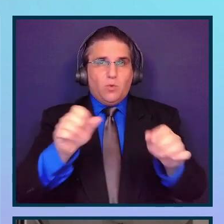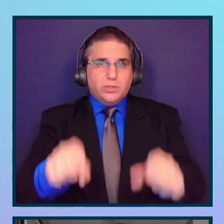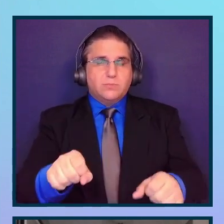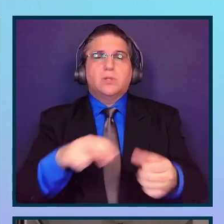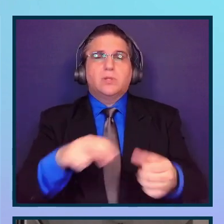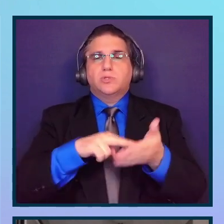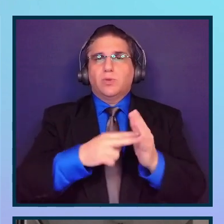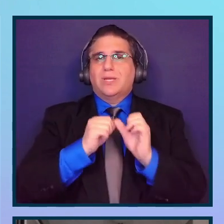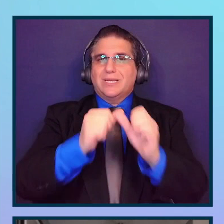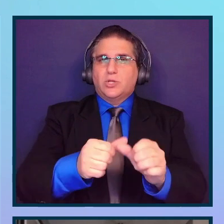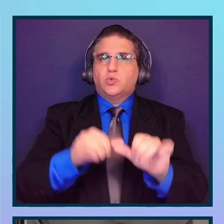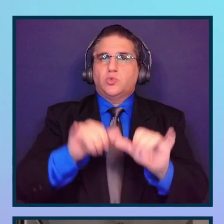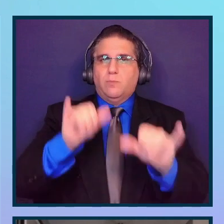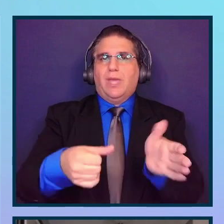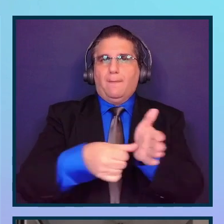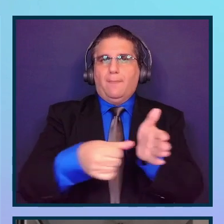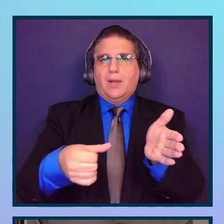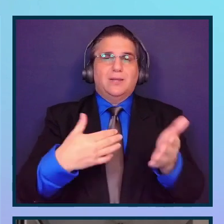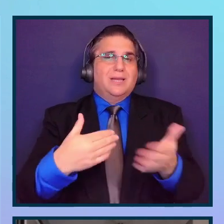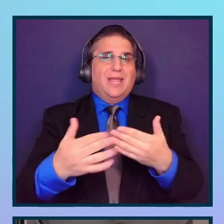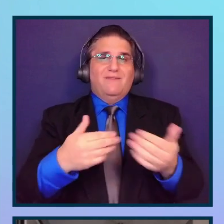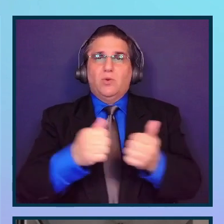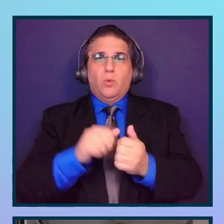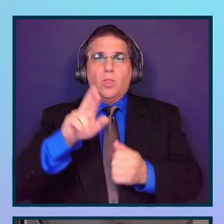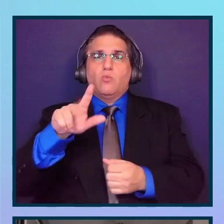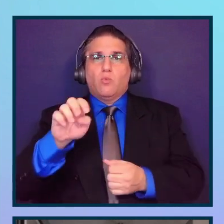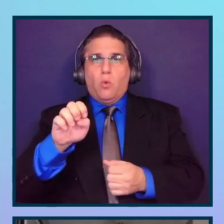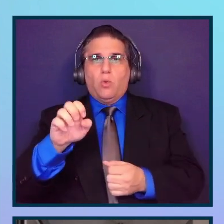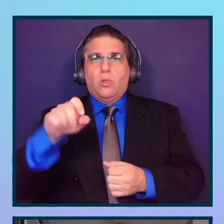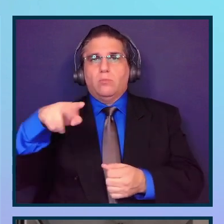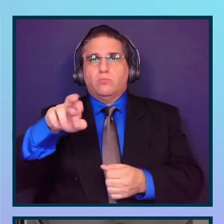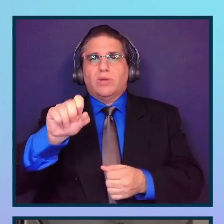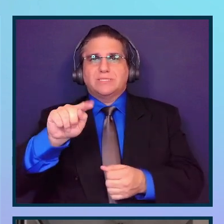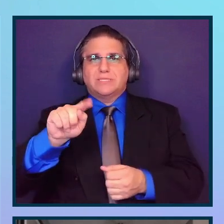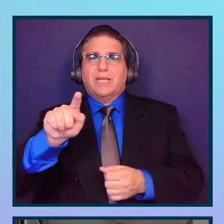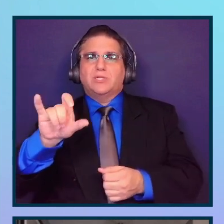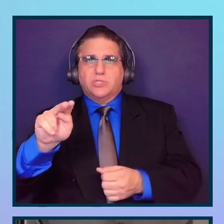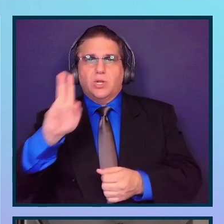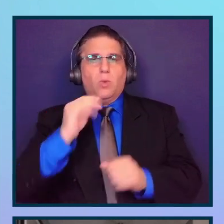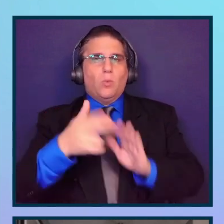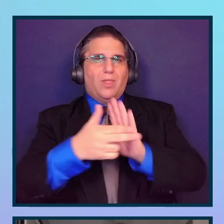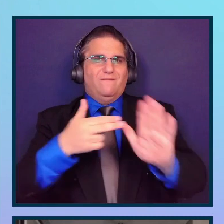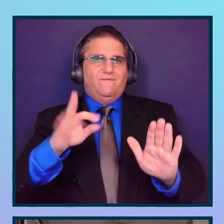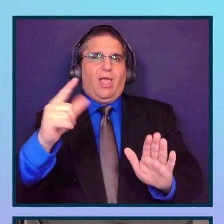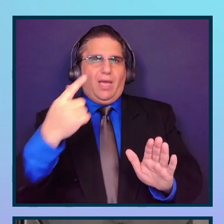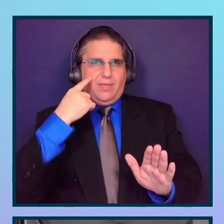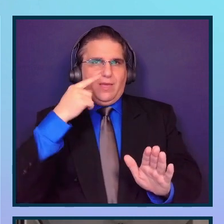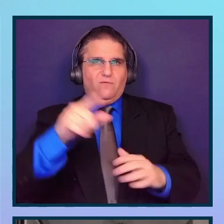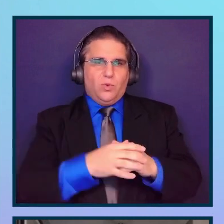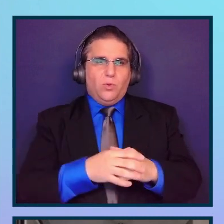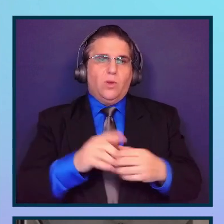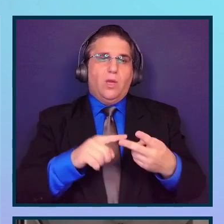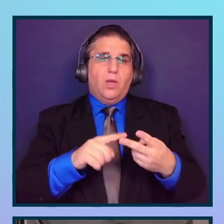to be a button, even with role presentation. So we will flag that to inform you of that. We also have